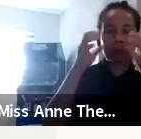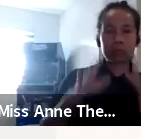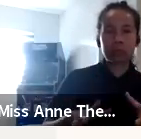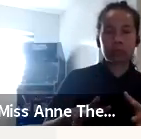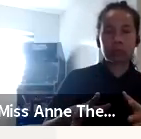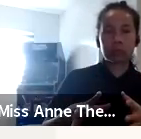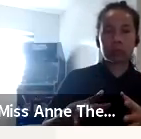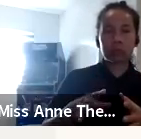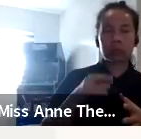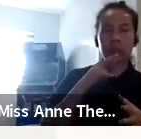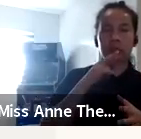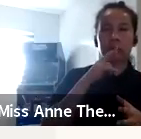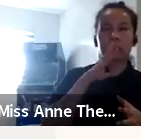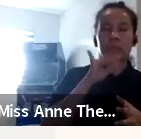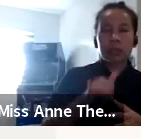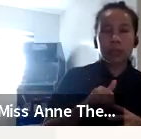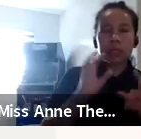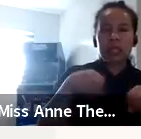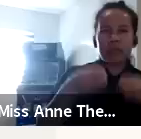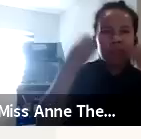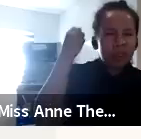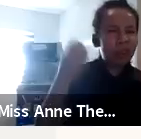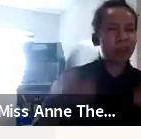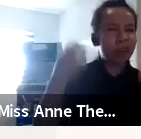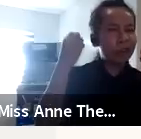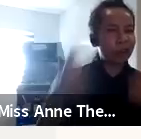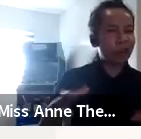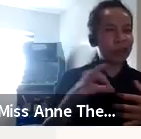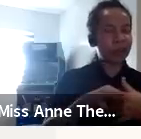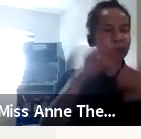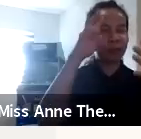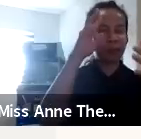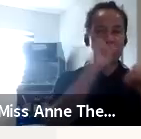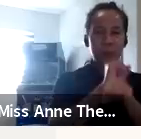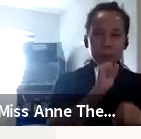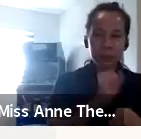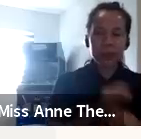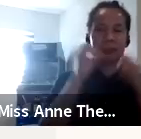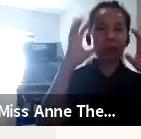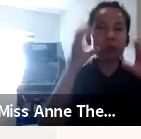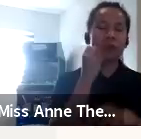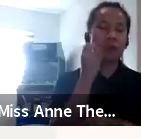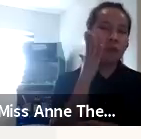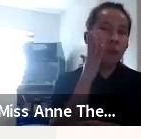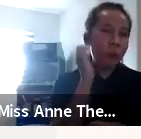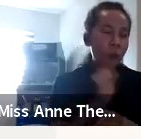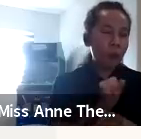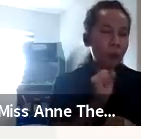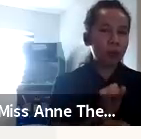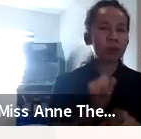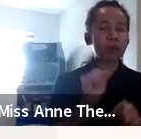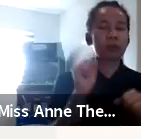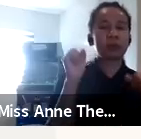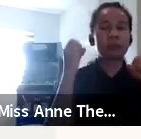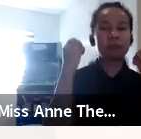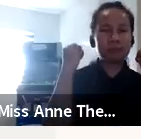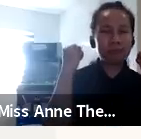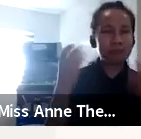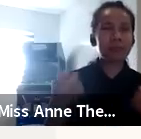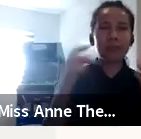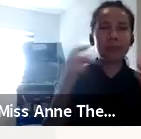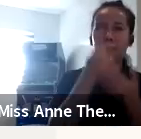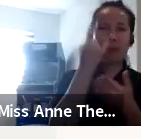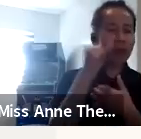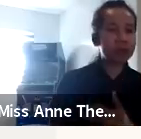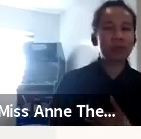really bombarding their learners of a lot of reading materials, a lot of assignment, a lot of juice.